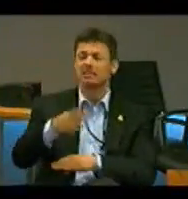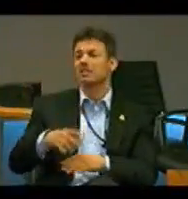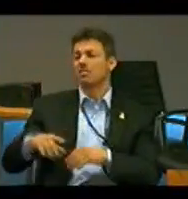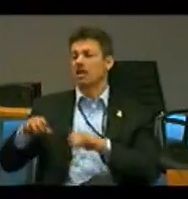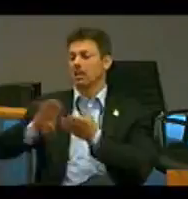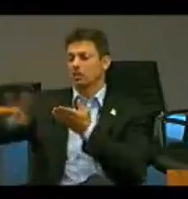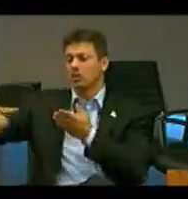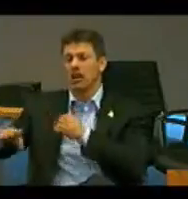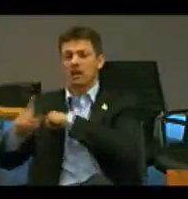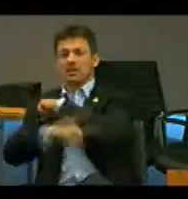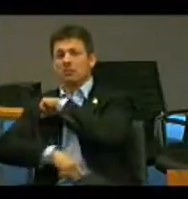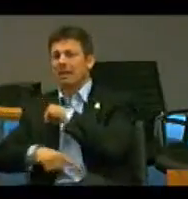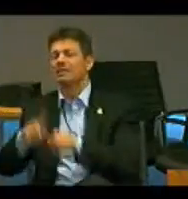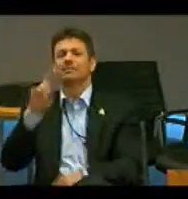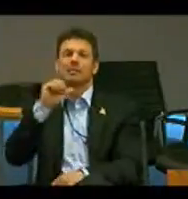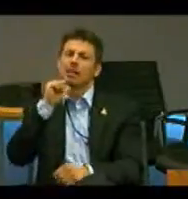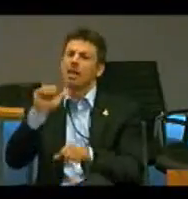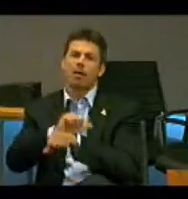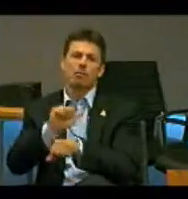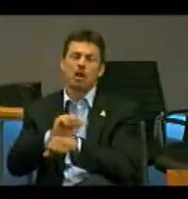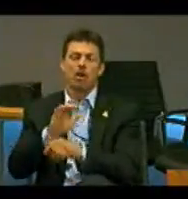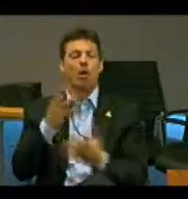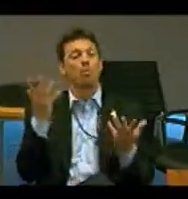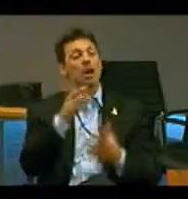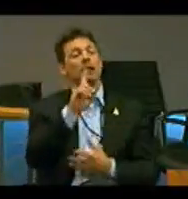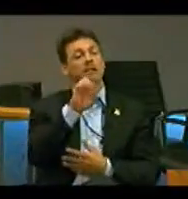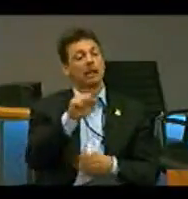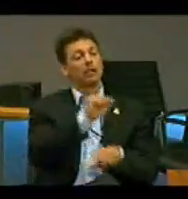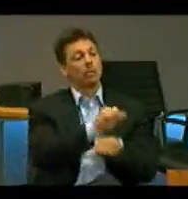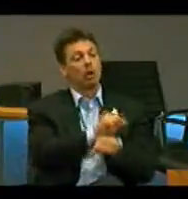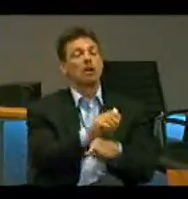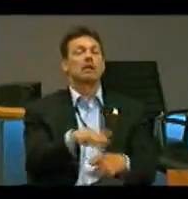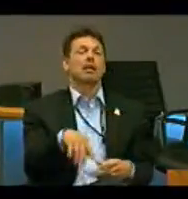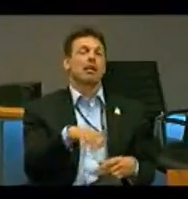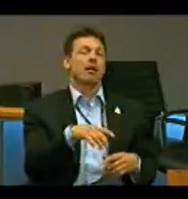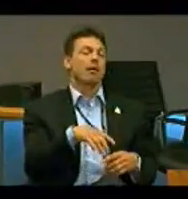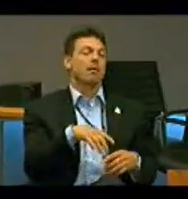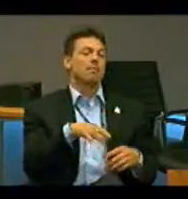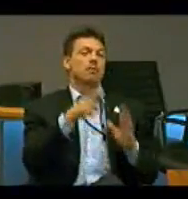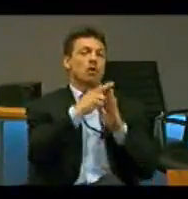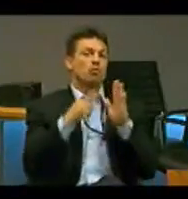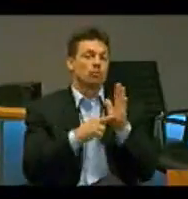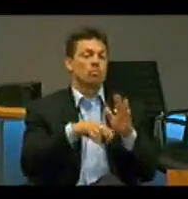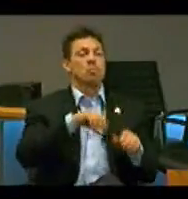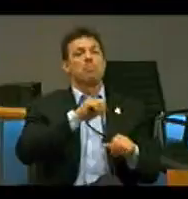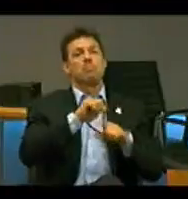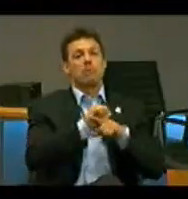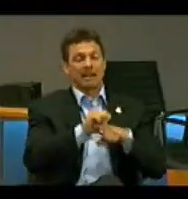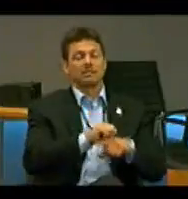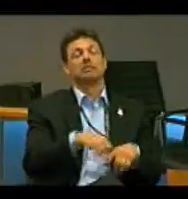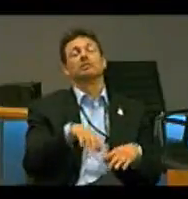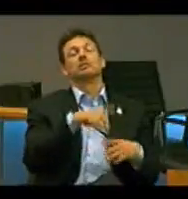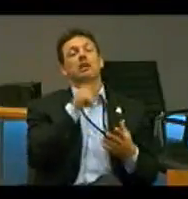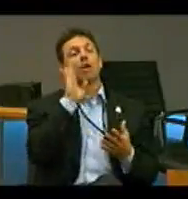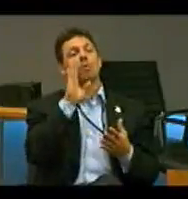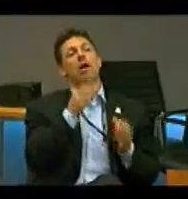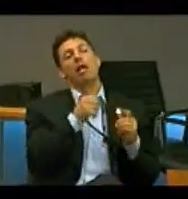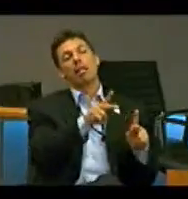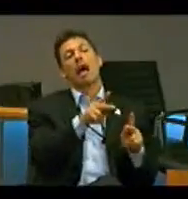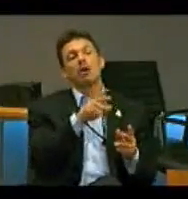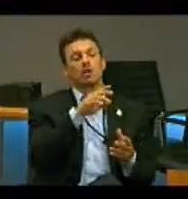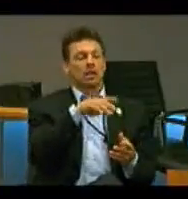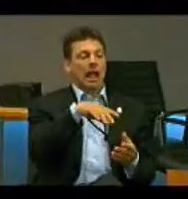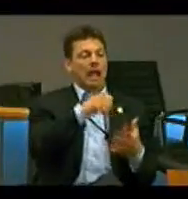work. What does work are practices that can allow teachers and administrators to understand